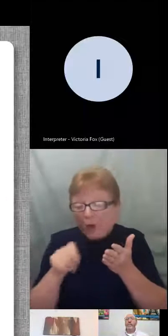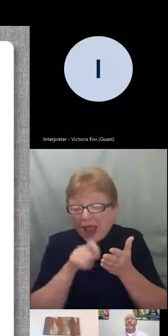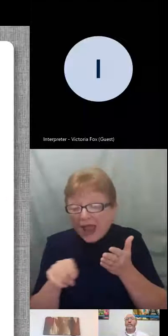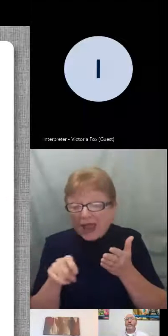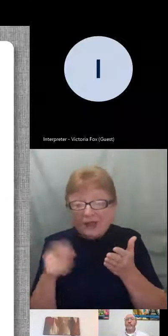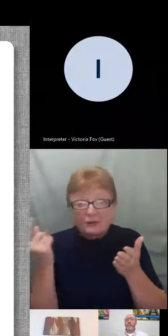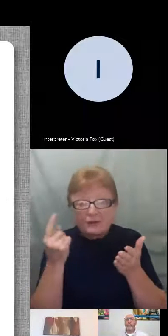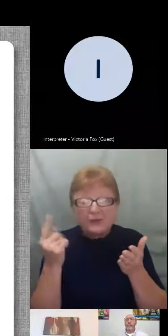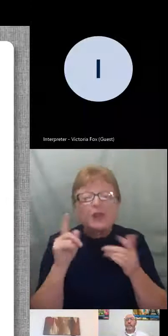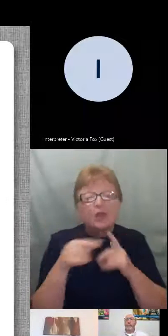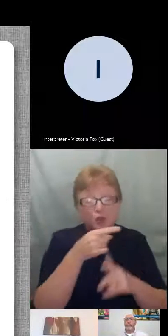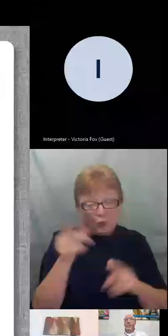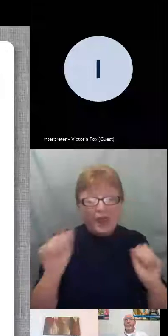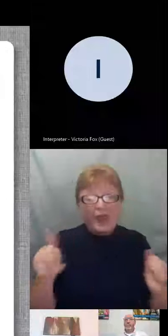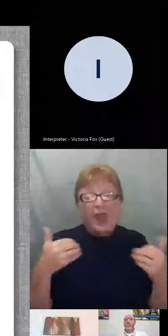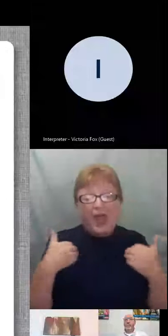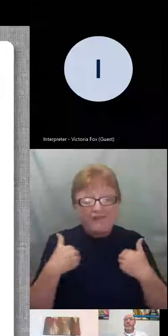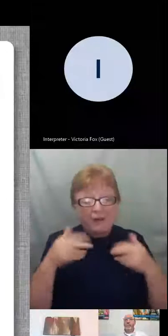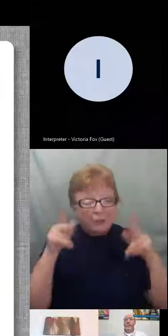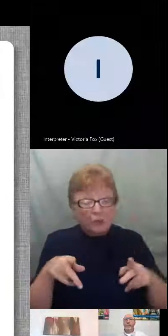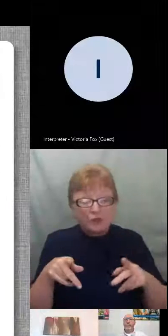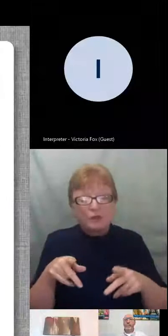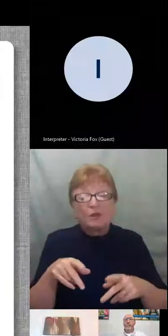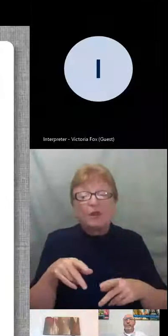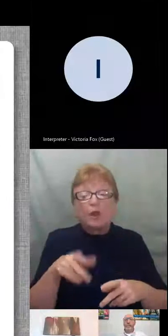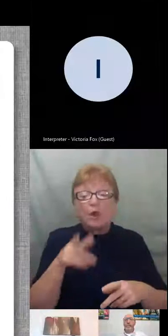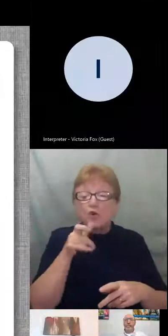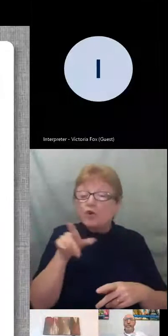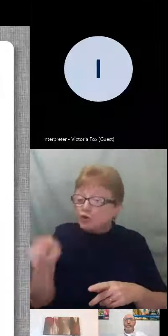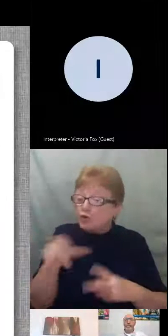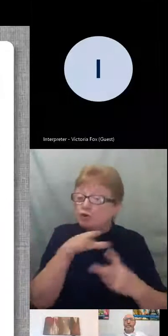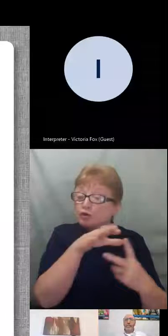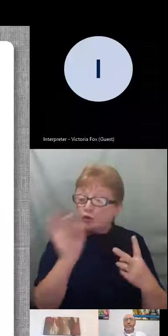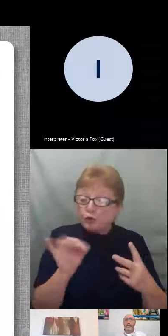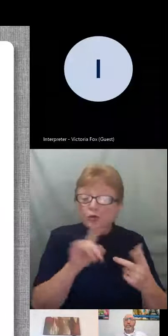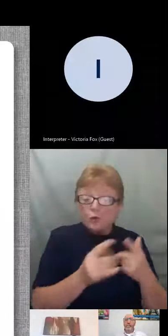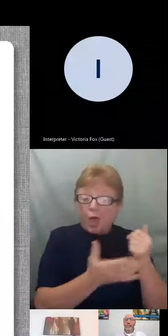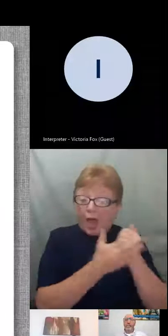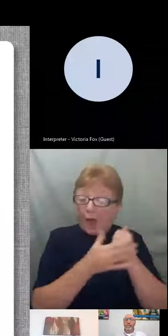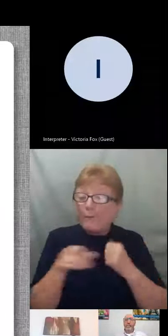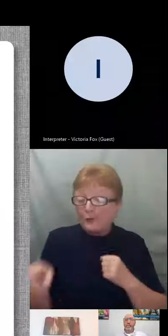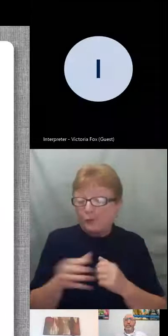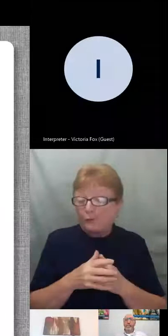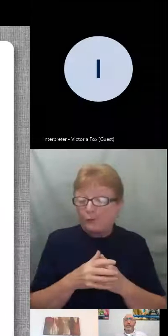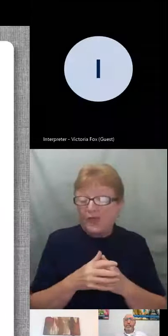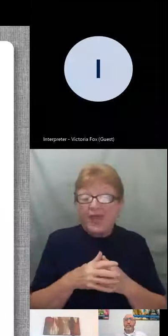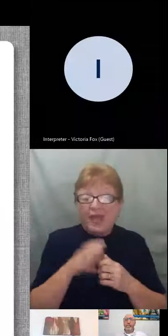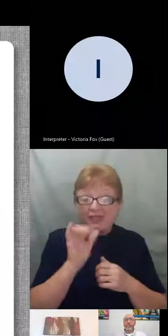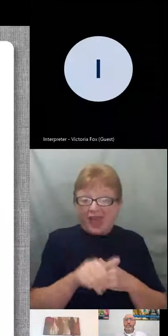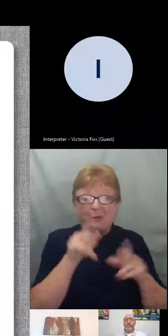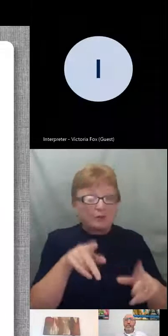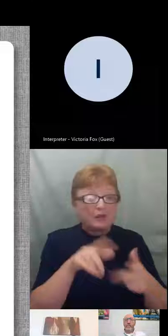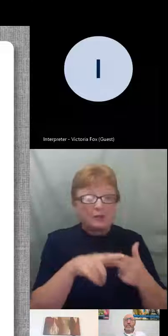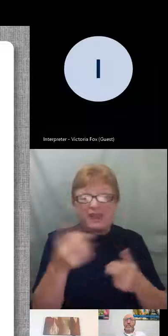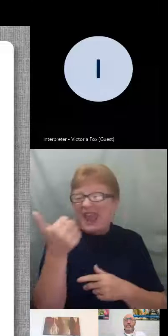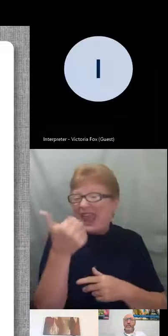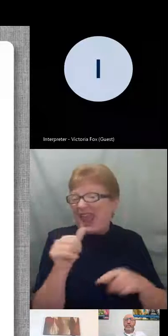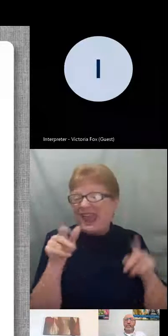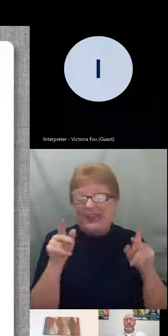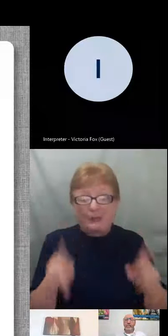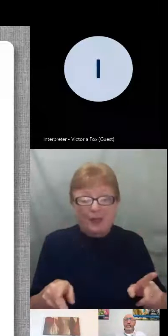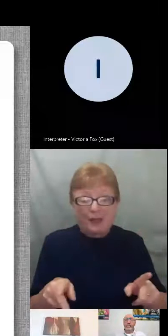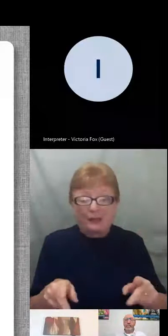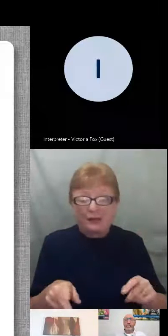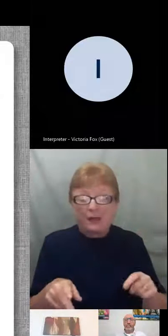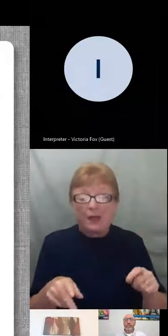you can have a person of your choice to assist you at the polls. This person can be anyone